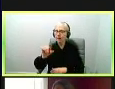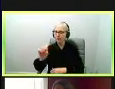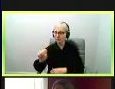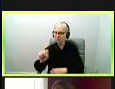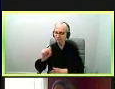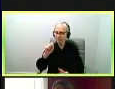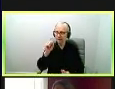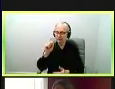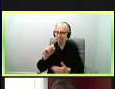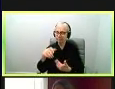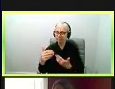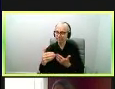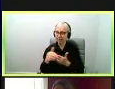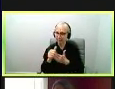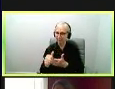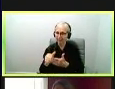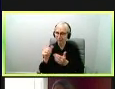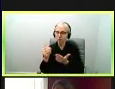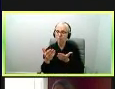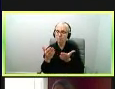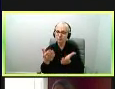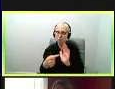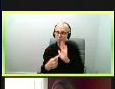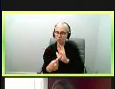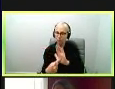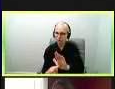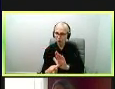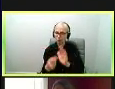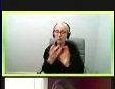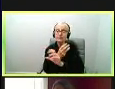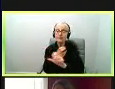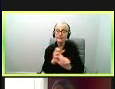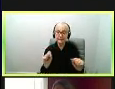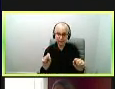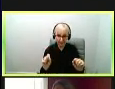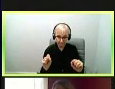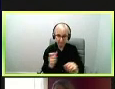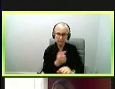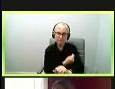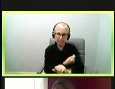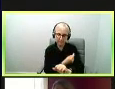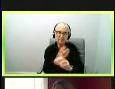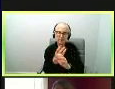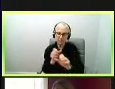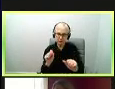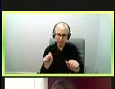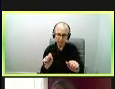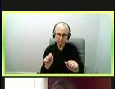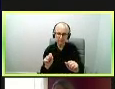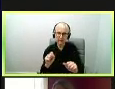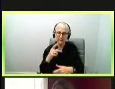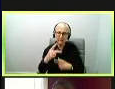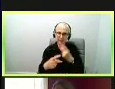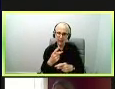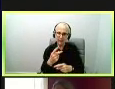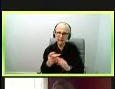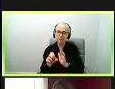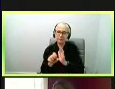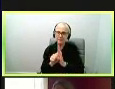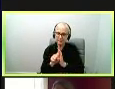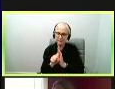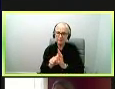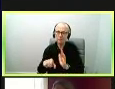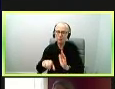new recommendation showed that this vaccine is safe, that it has the kinds of symptoms that we see with